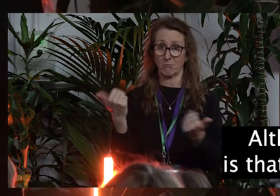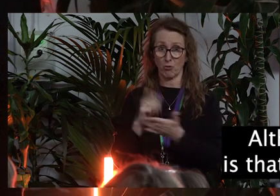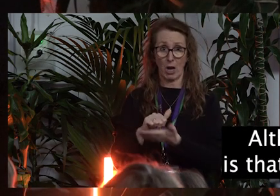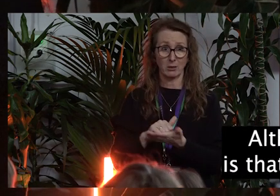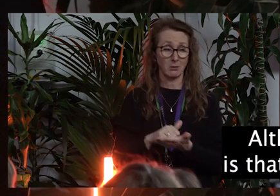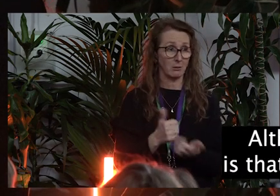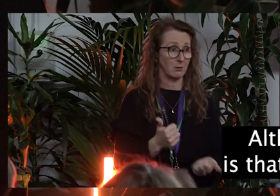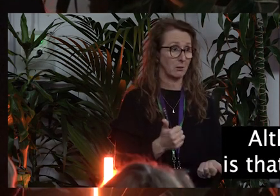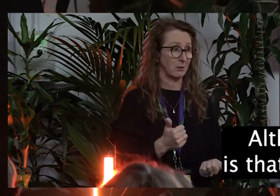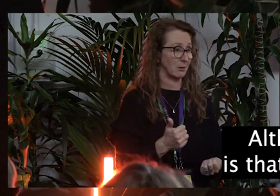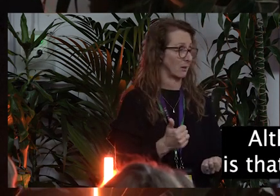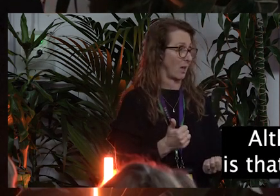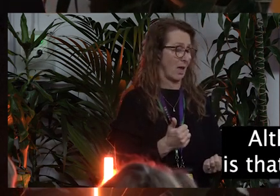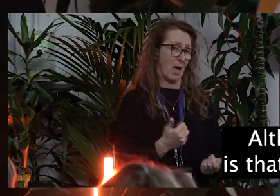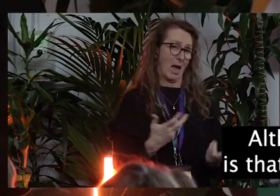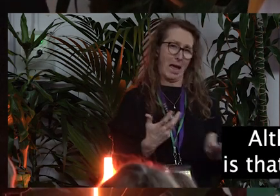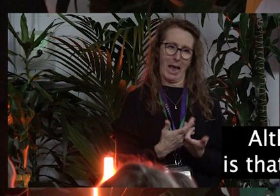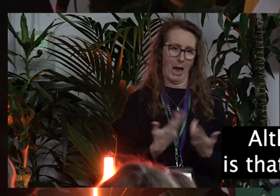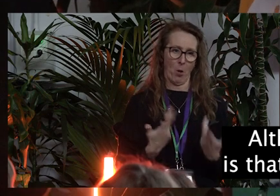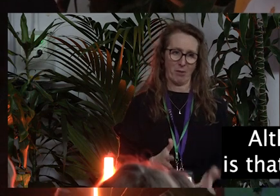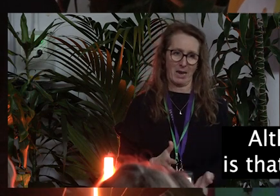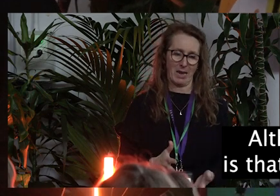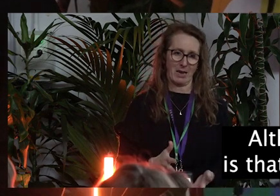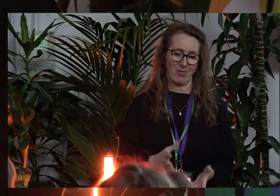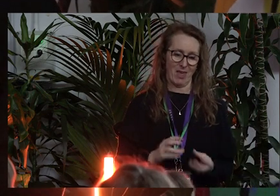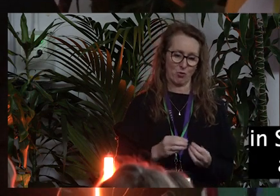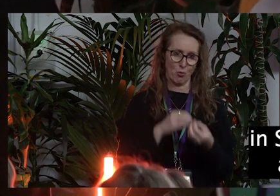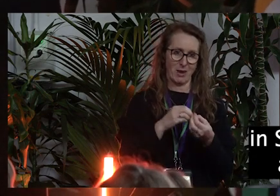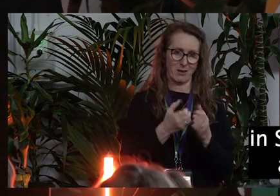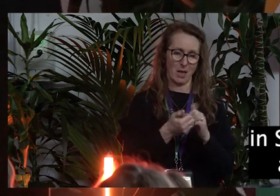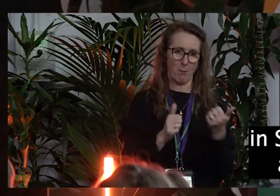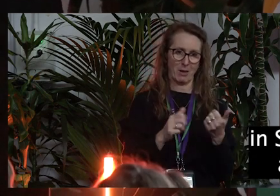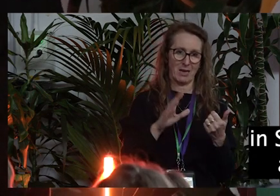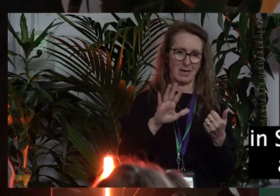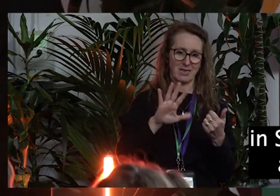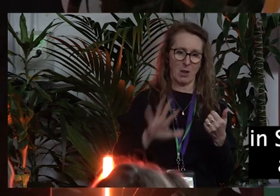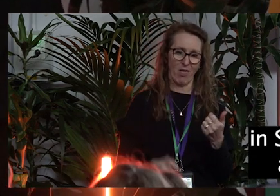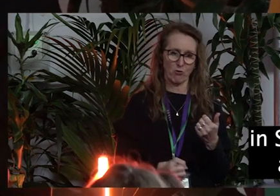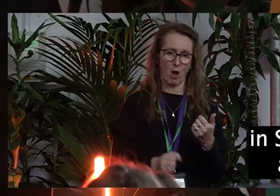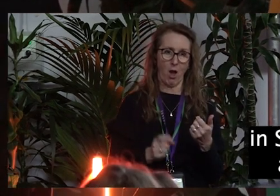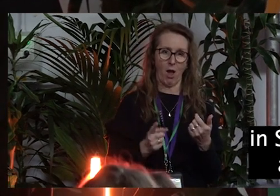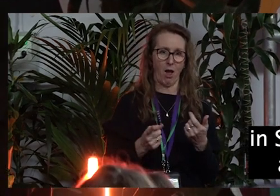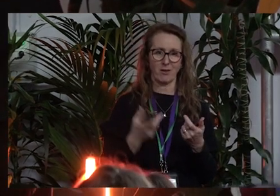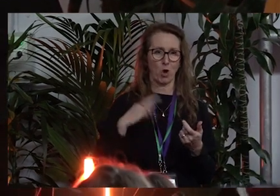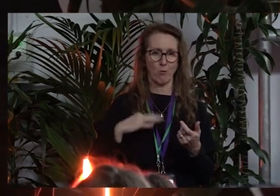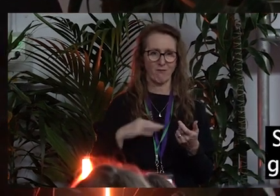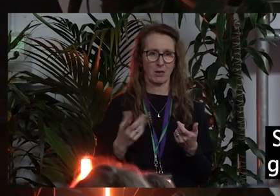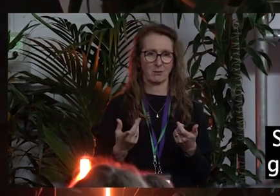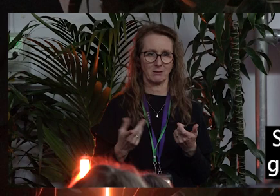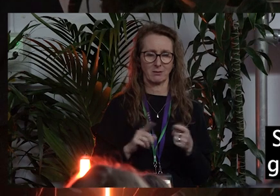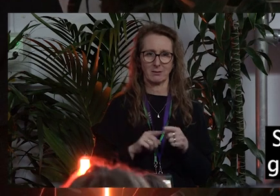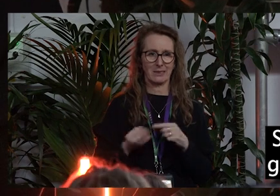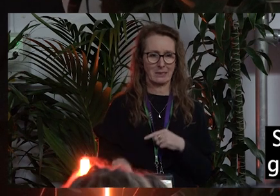Although the way they've done it is that they've created a shell company in South Africa that doesn't have any profit that goes into it.